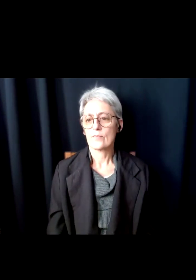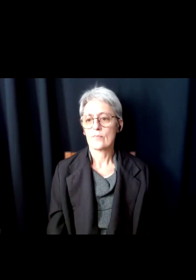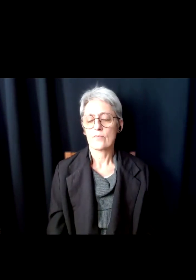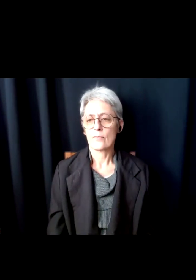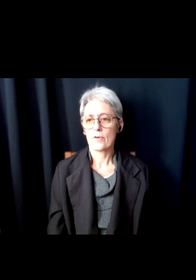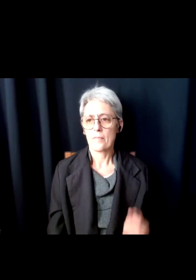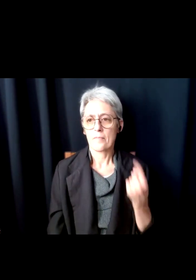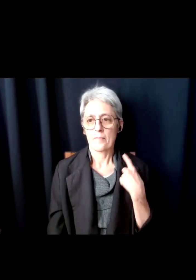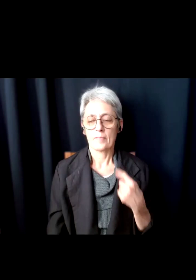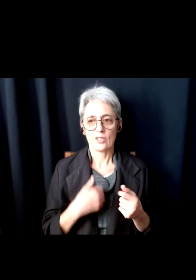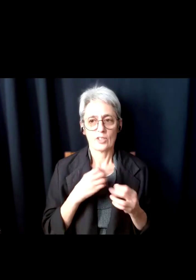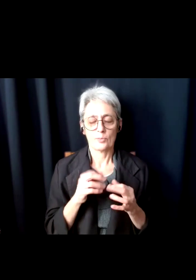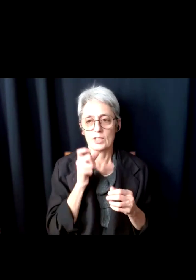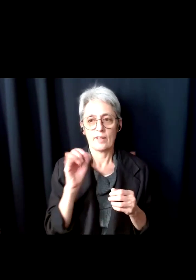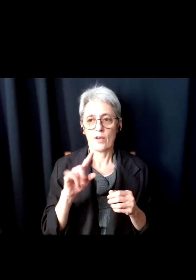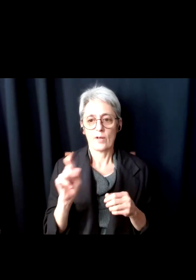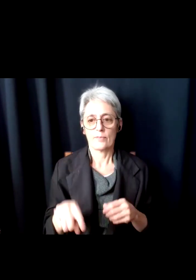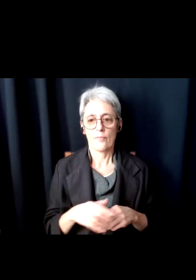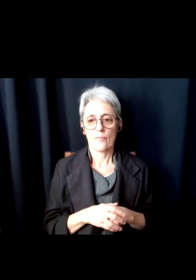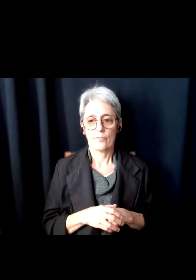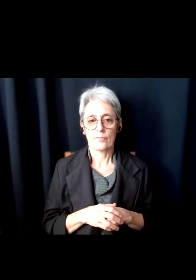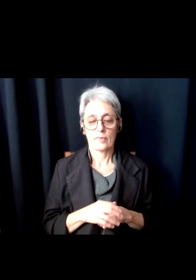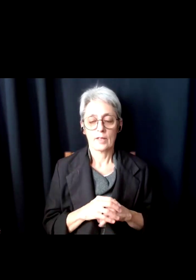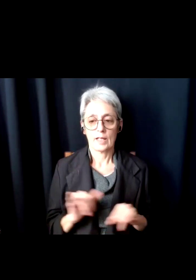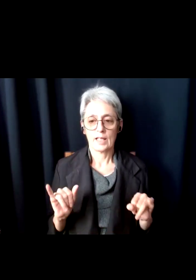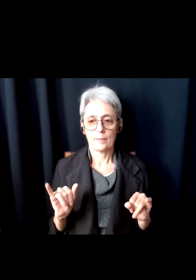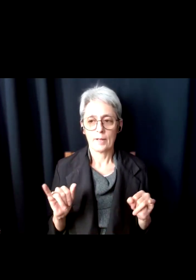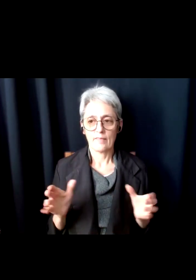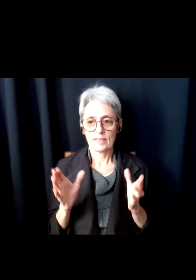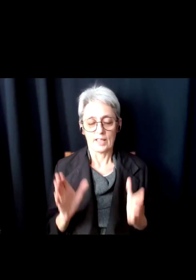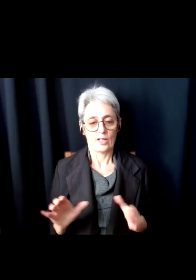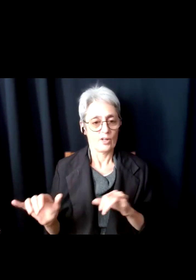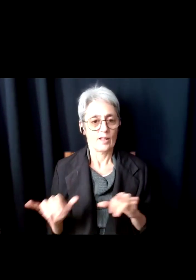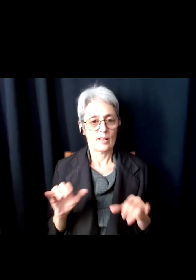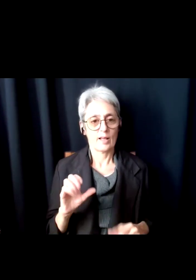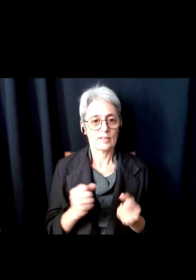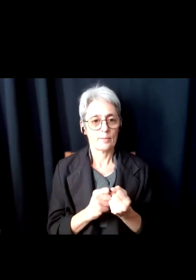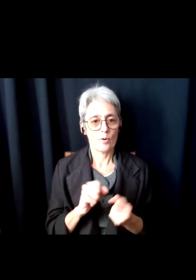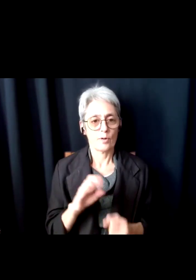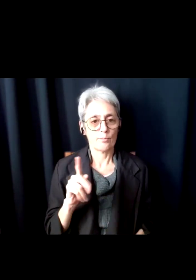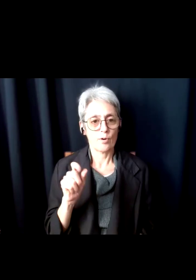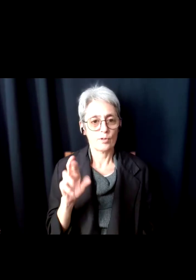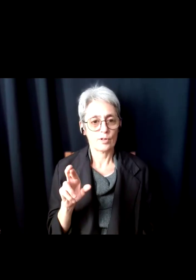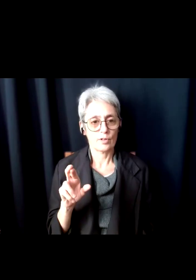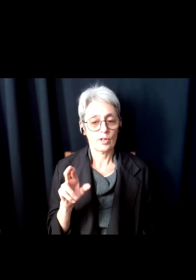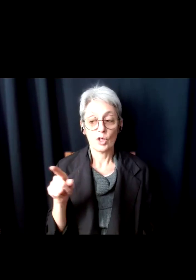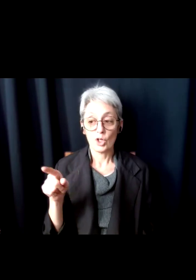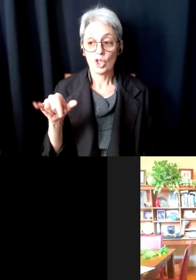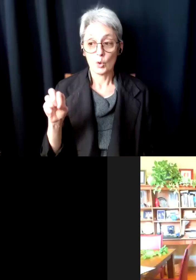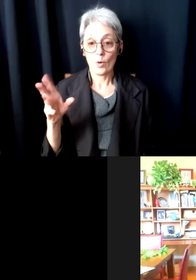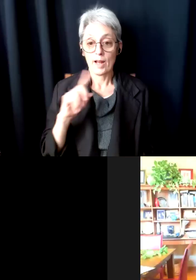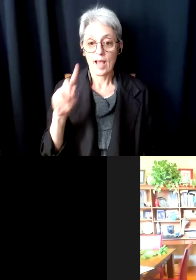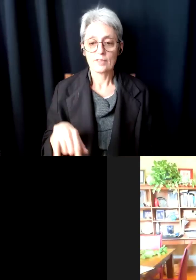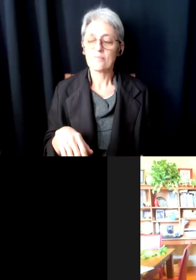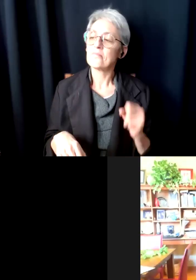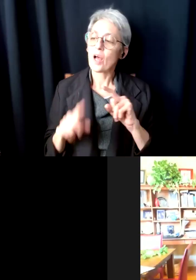Anyone want to take that one? Independent facilitator like a support broker? Well, I'll do a quick response, Laura,